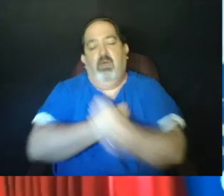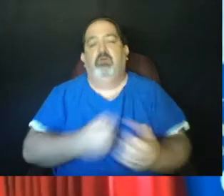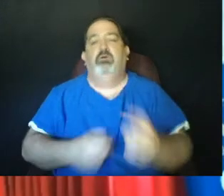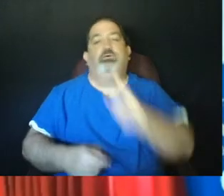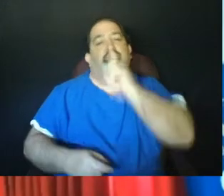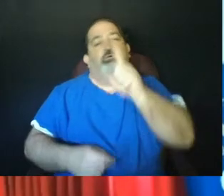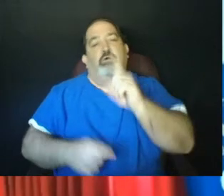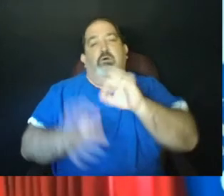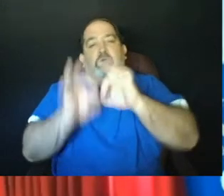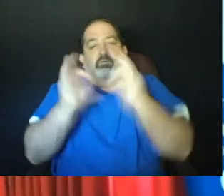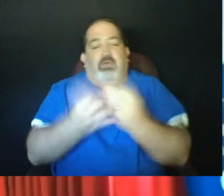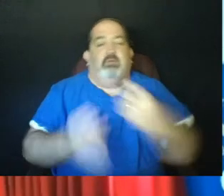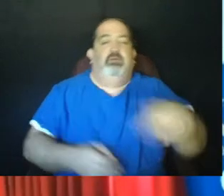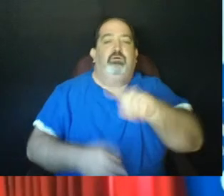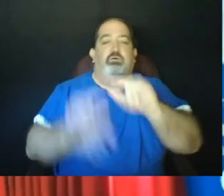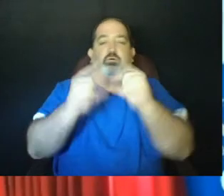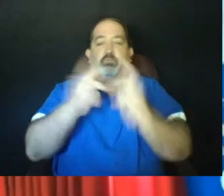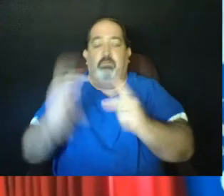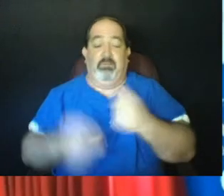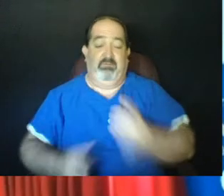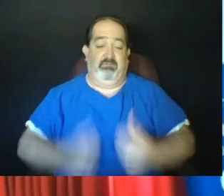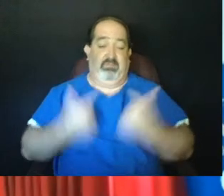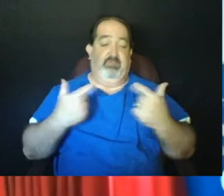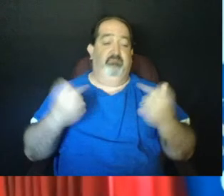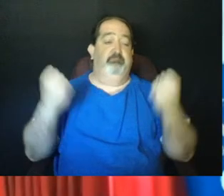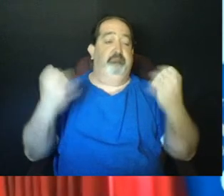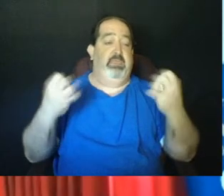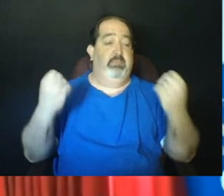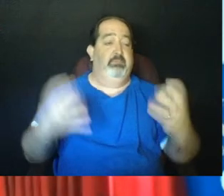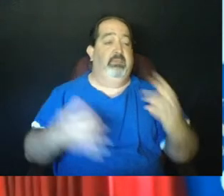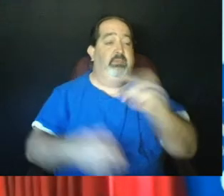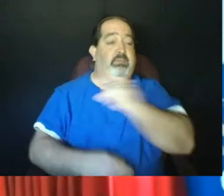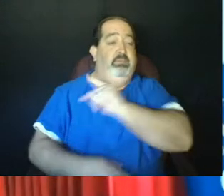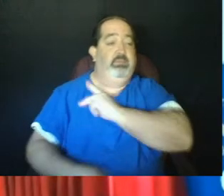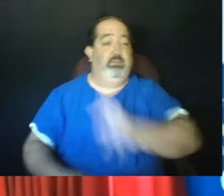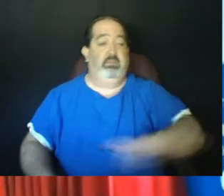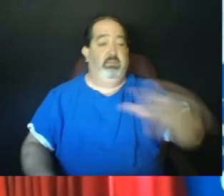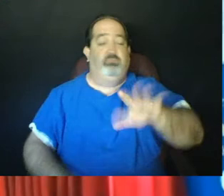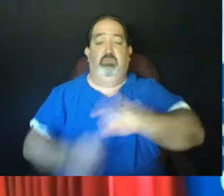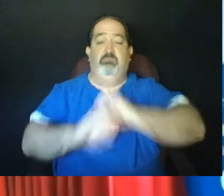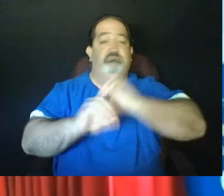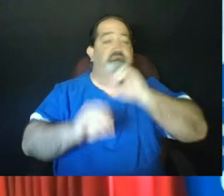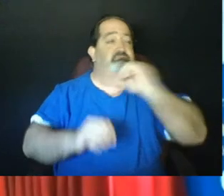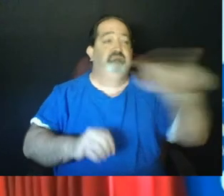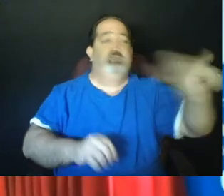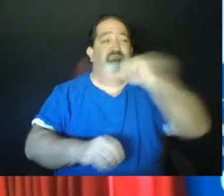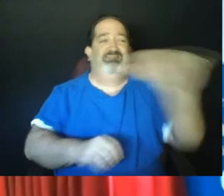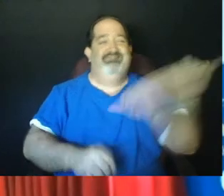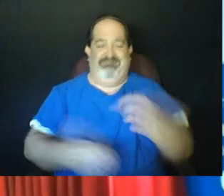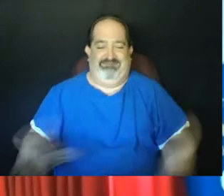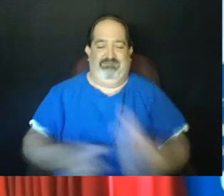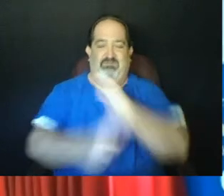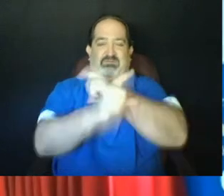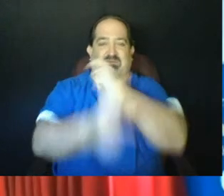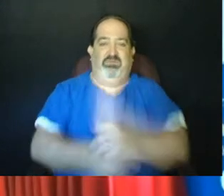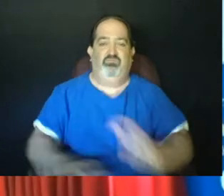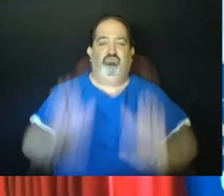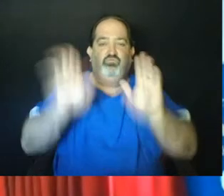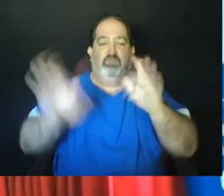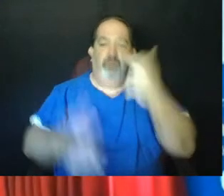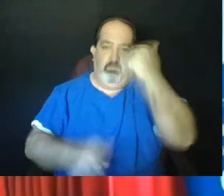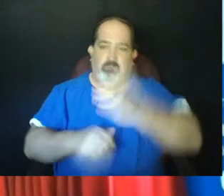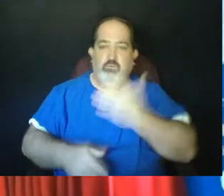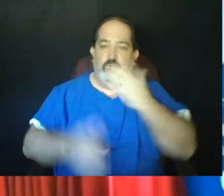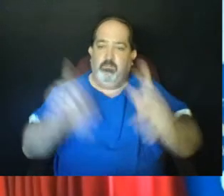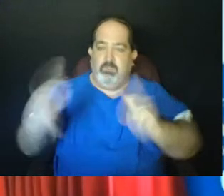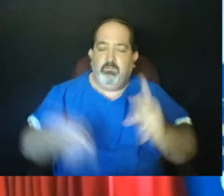no other in the world, and I've lived in many kingdoms, but none like great Caid. So remember, good populace, remember to be